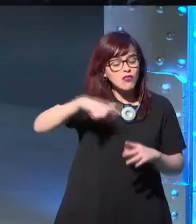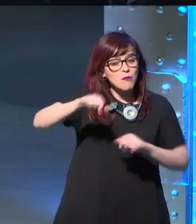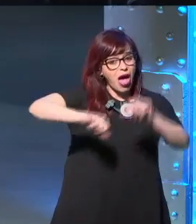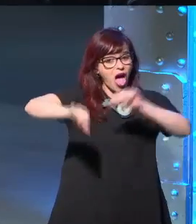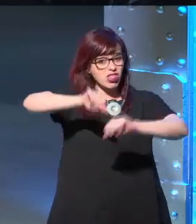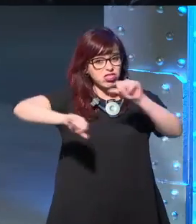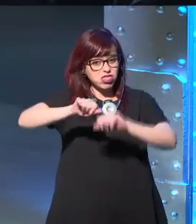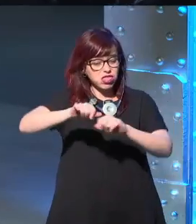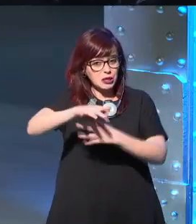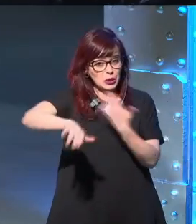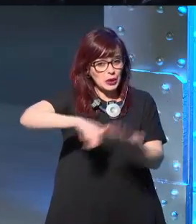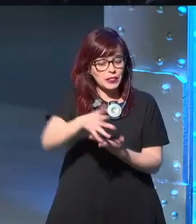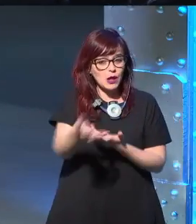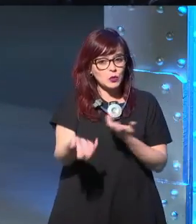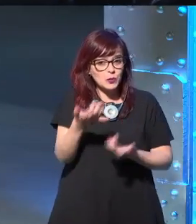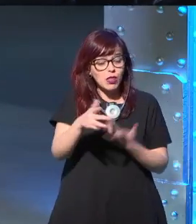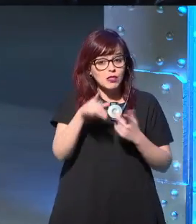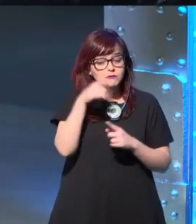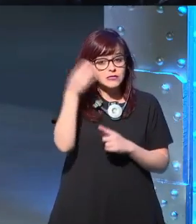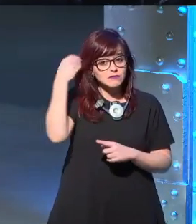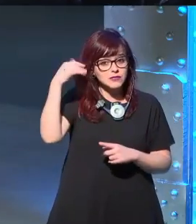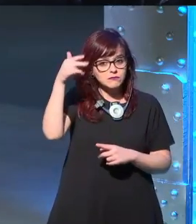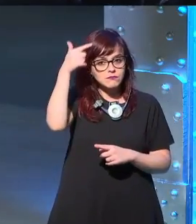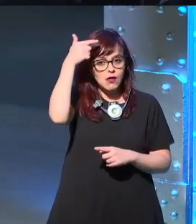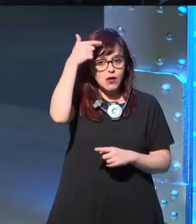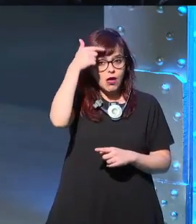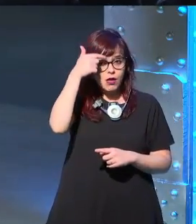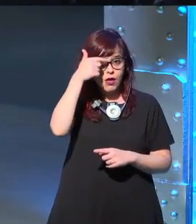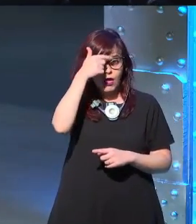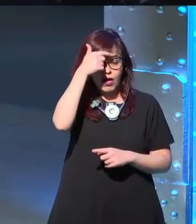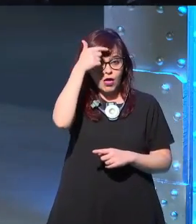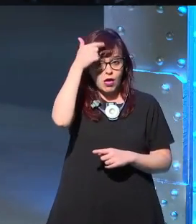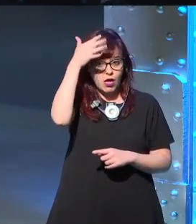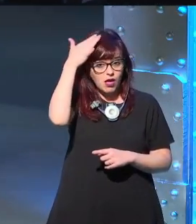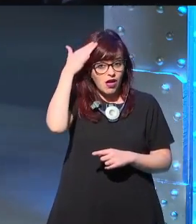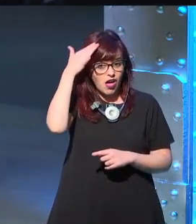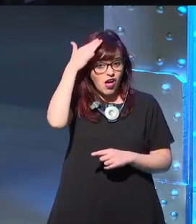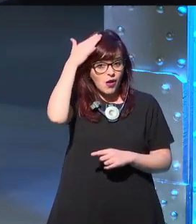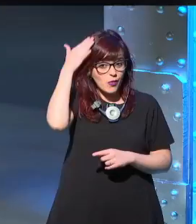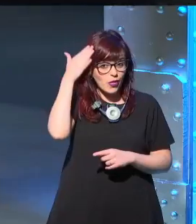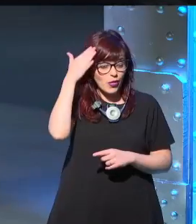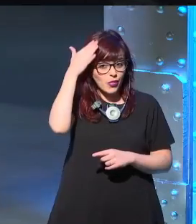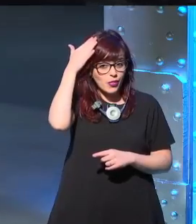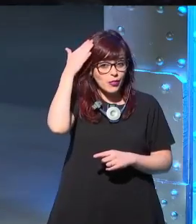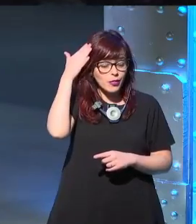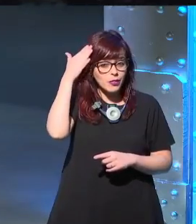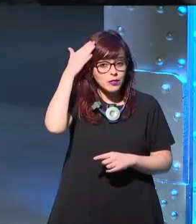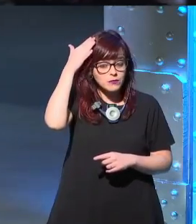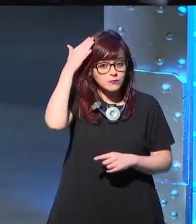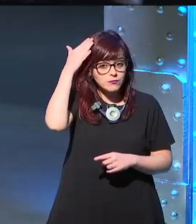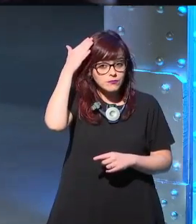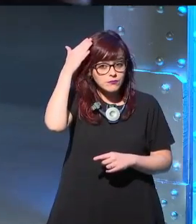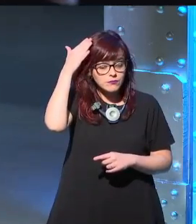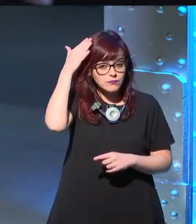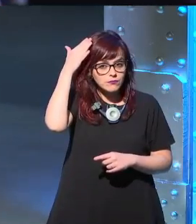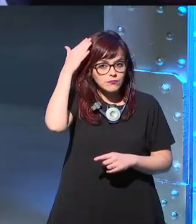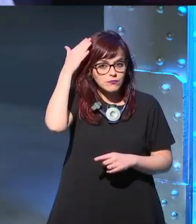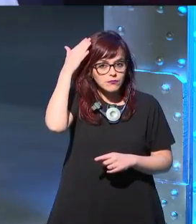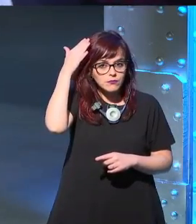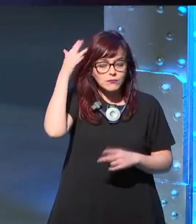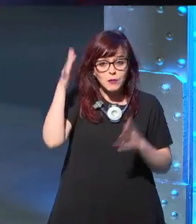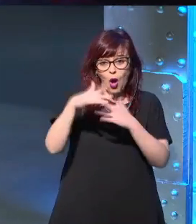your hair, and it becomes, he says, a tawny hair dye. Now, I pause for a second and I realize, oh, I get it. He's human. He's